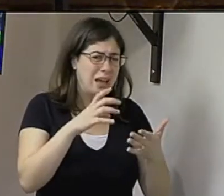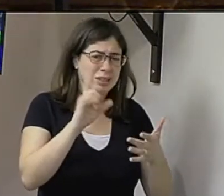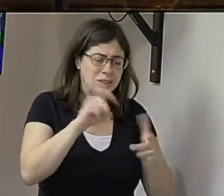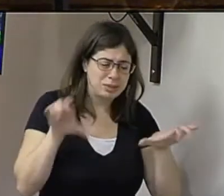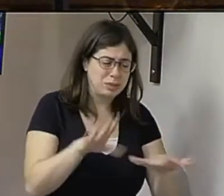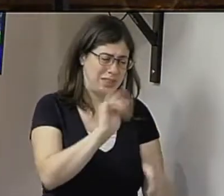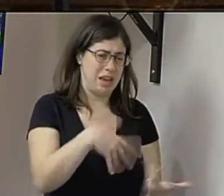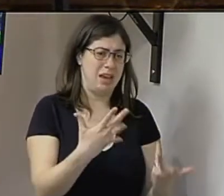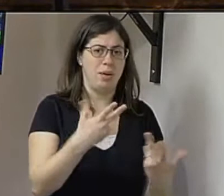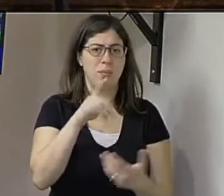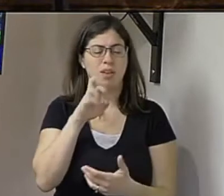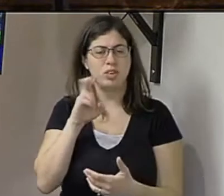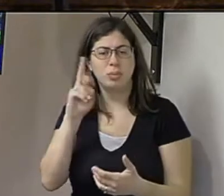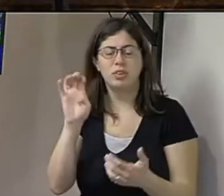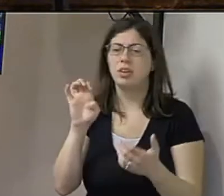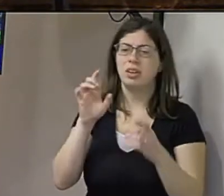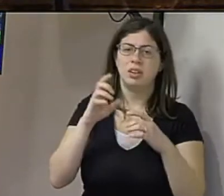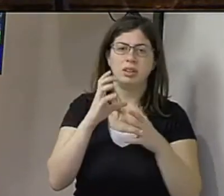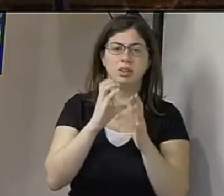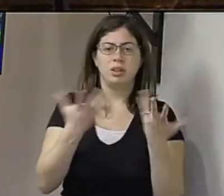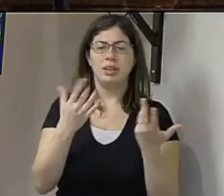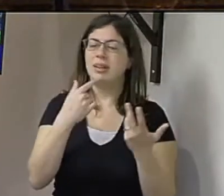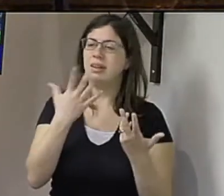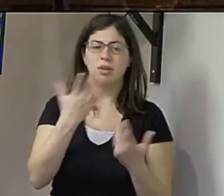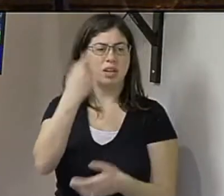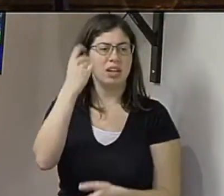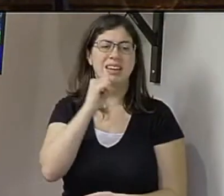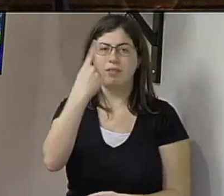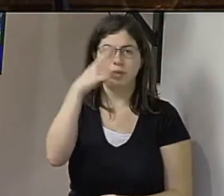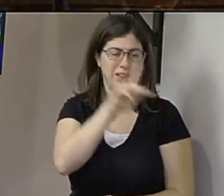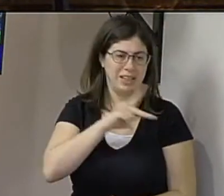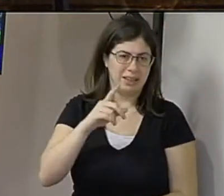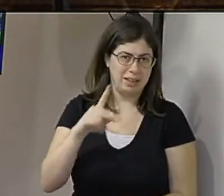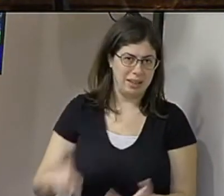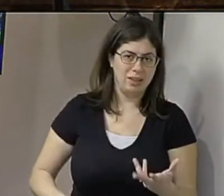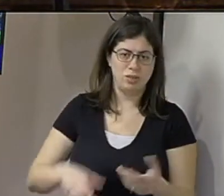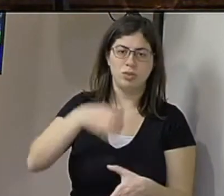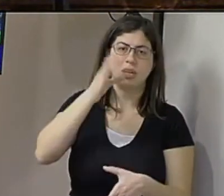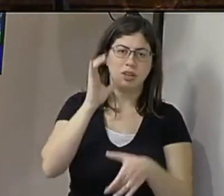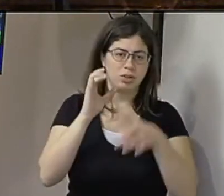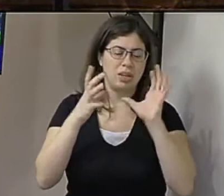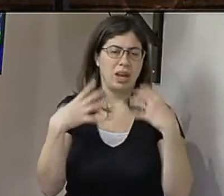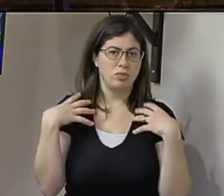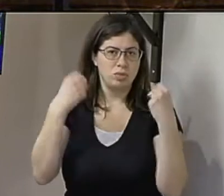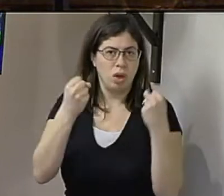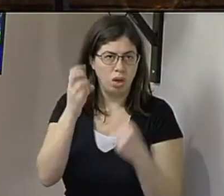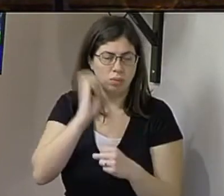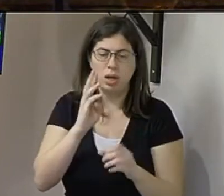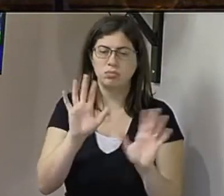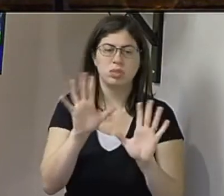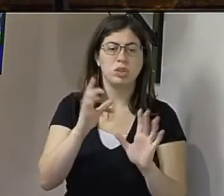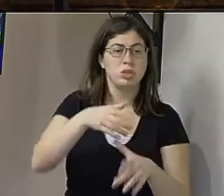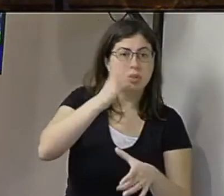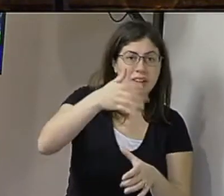Proverbs 31, 4 through 5 says, it's not for kings, O Lemuel, it's not for kings to drink wine or for rulers to take strong drink, lest they drink